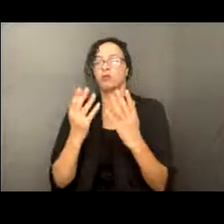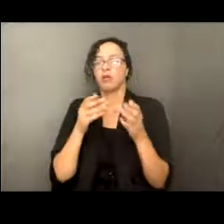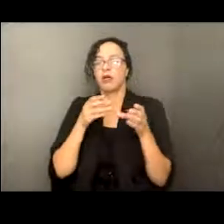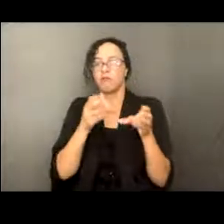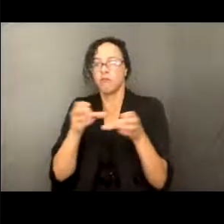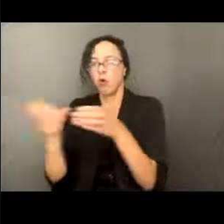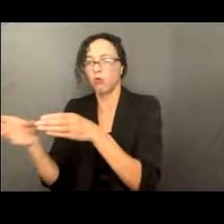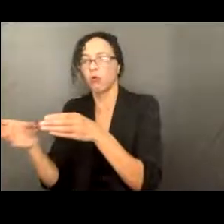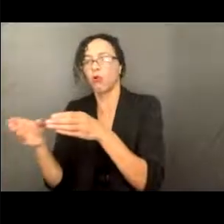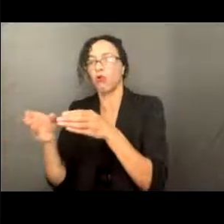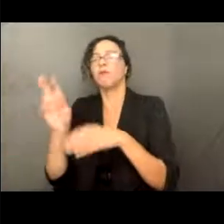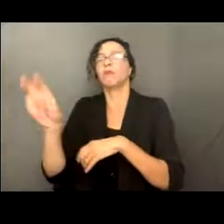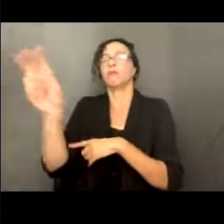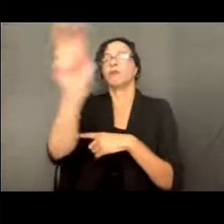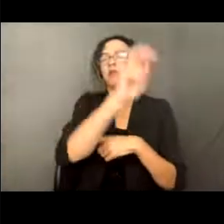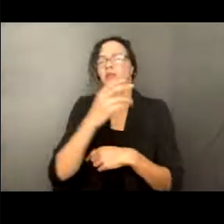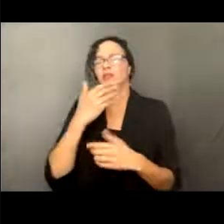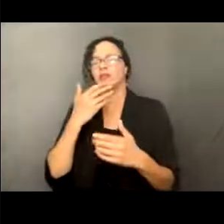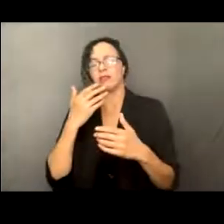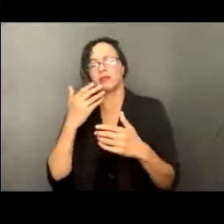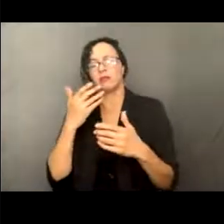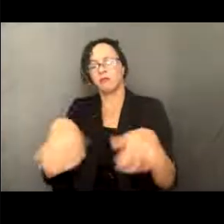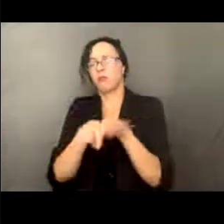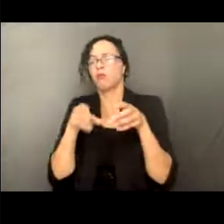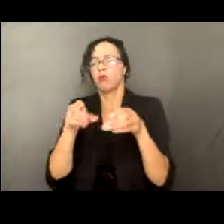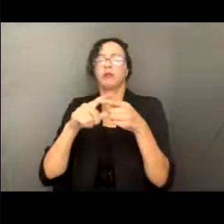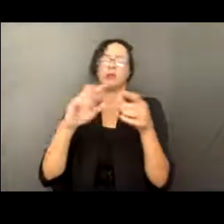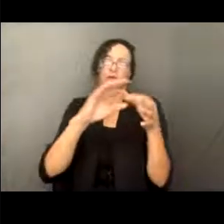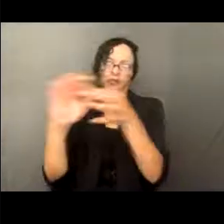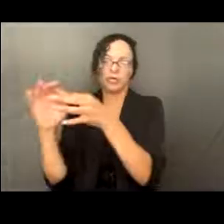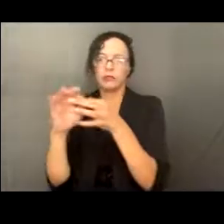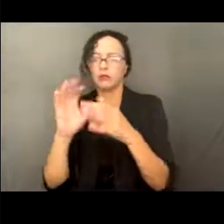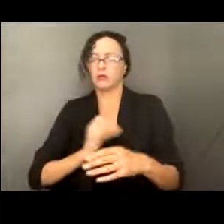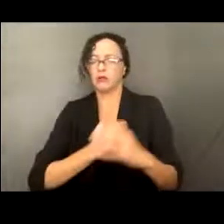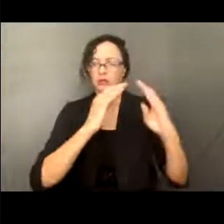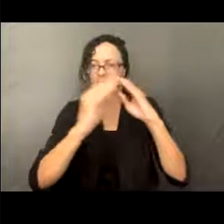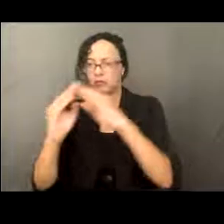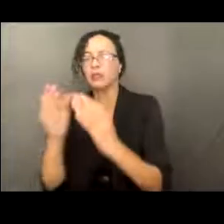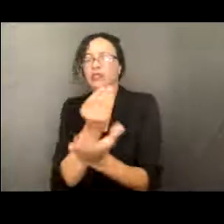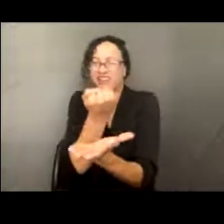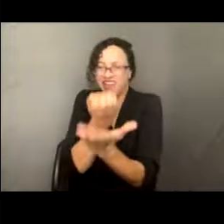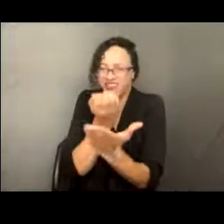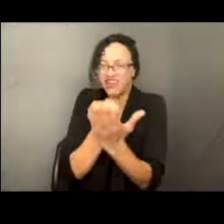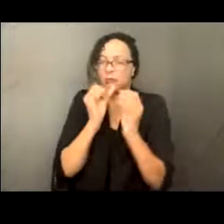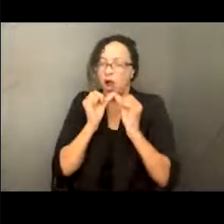and keeping what echo we can in our town economically, and certainly keep the engine moving.